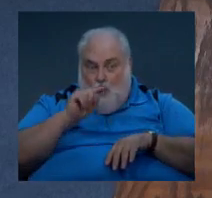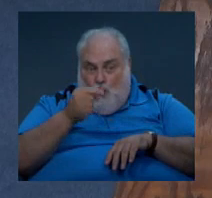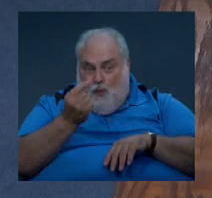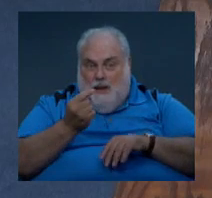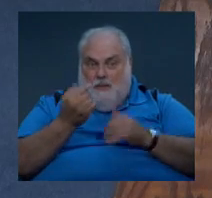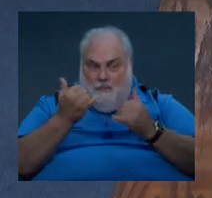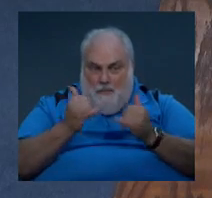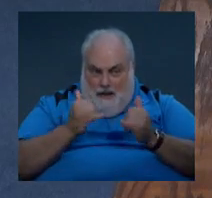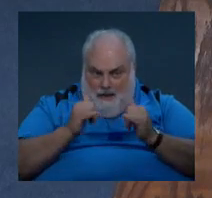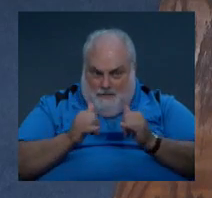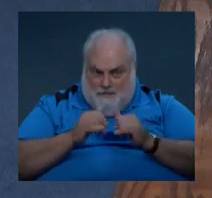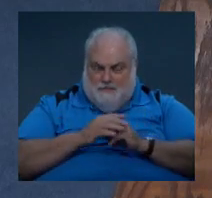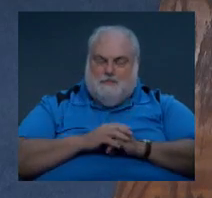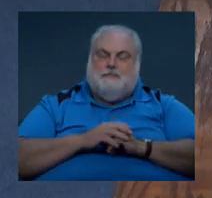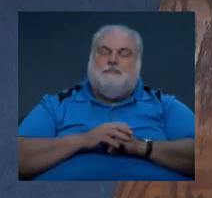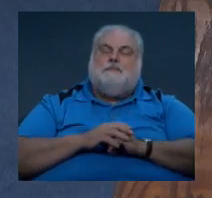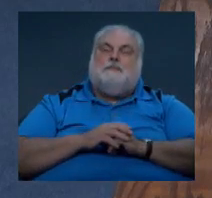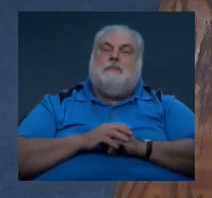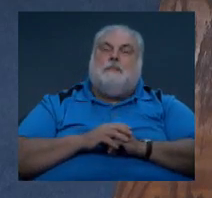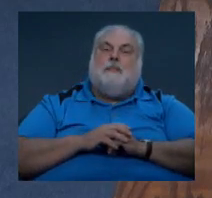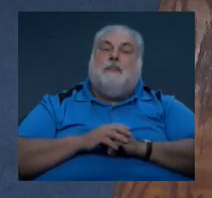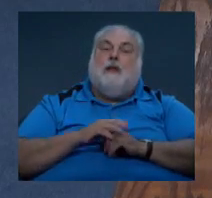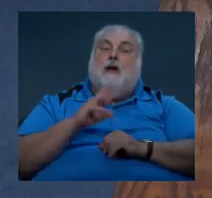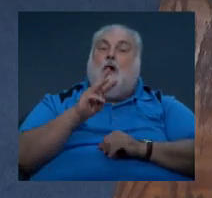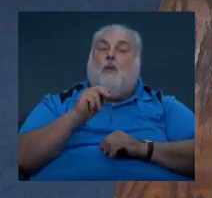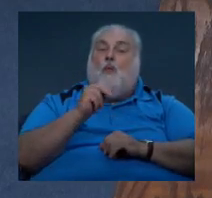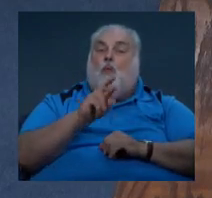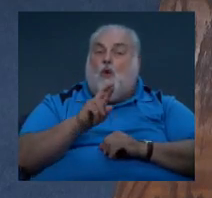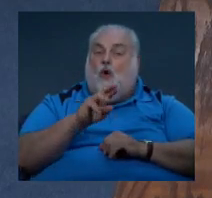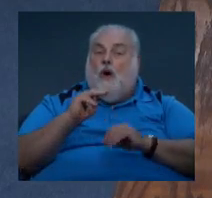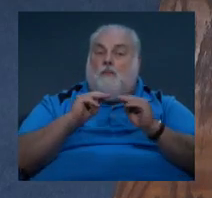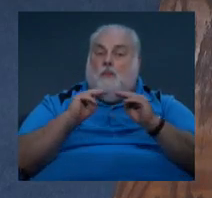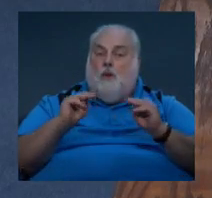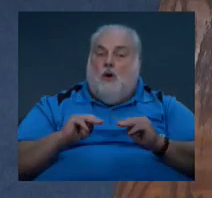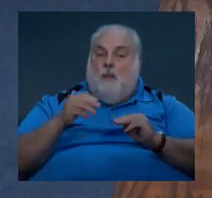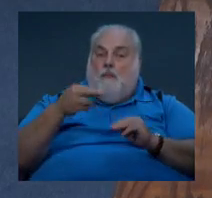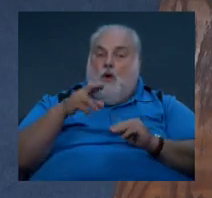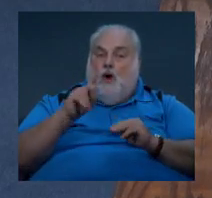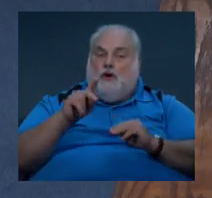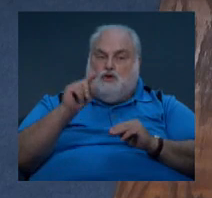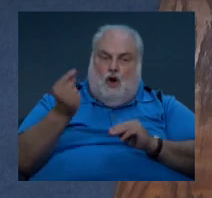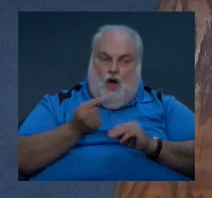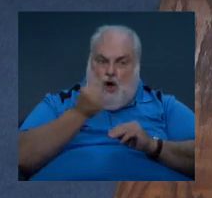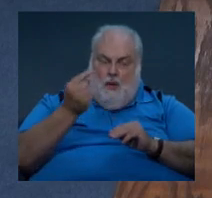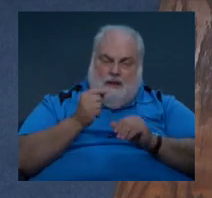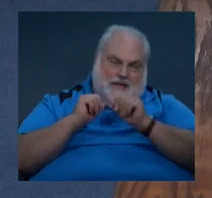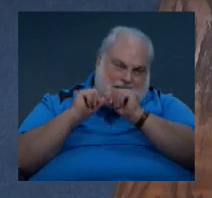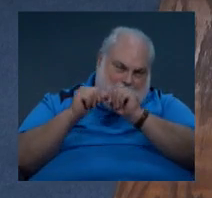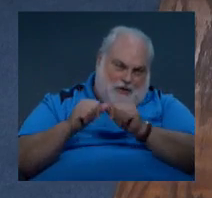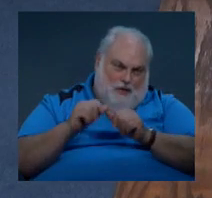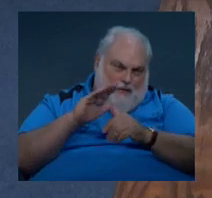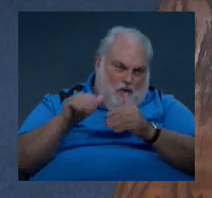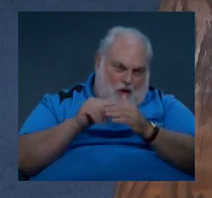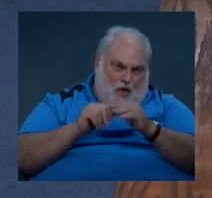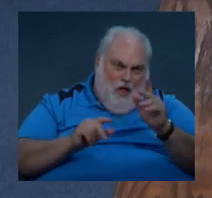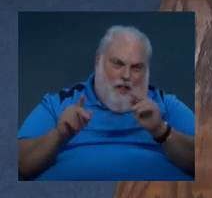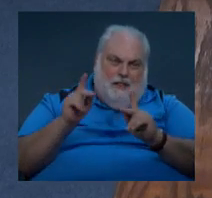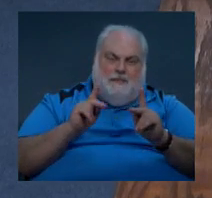of our community. War Memorial Park should always remain an amenity for all.